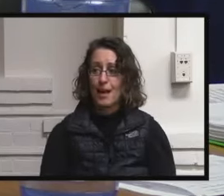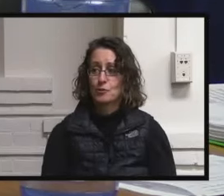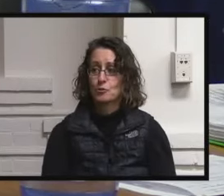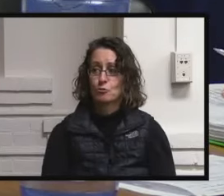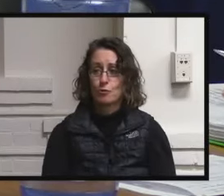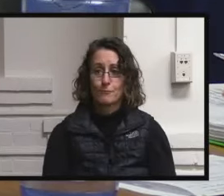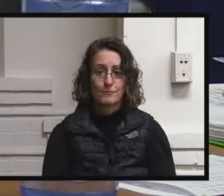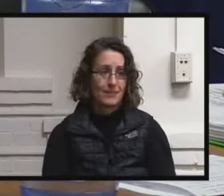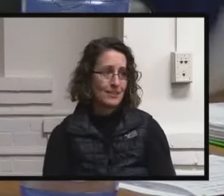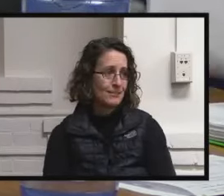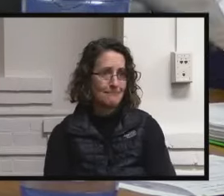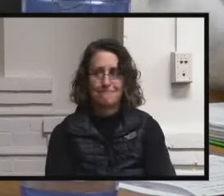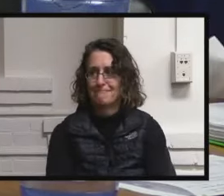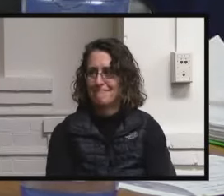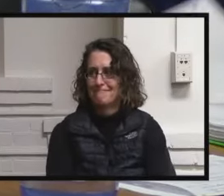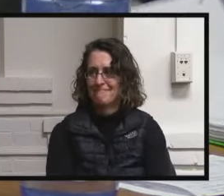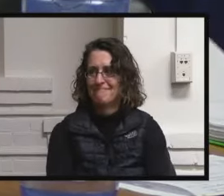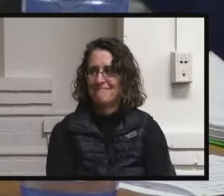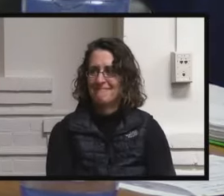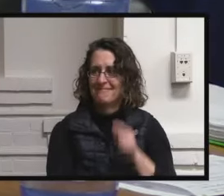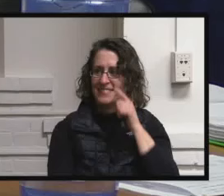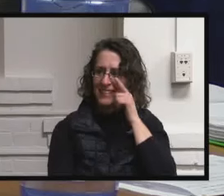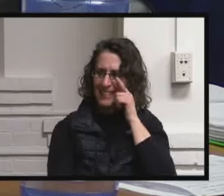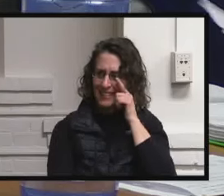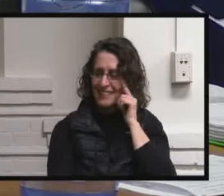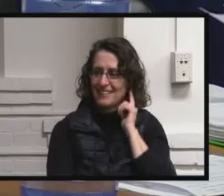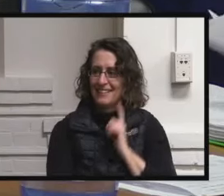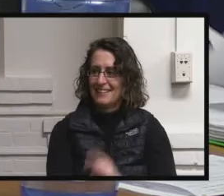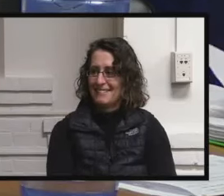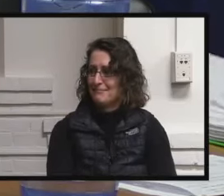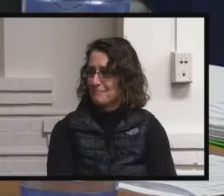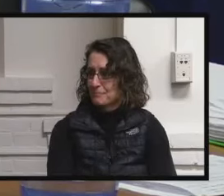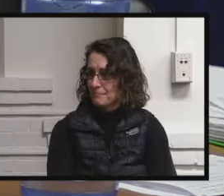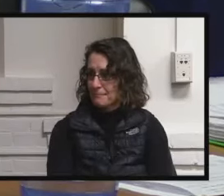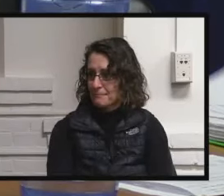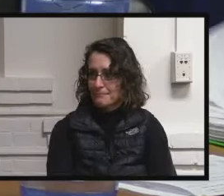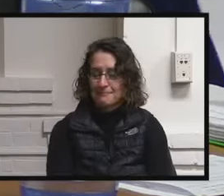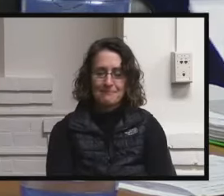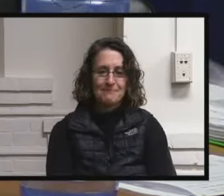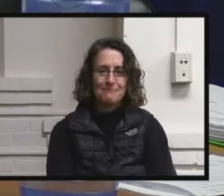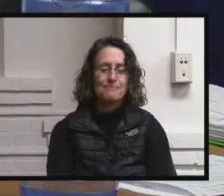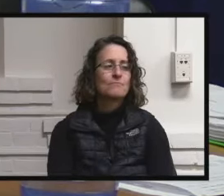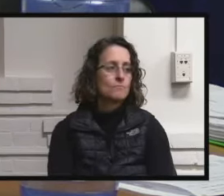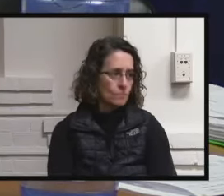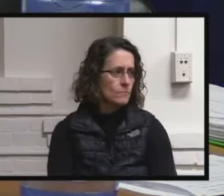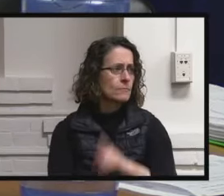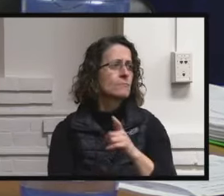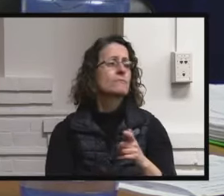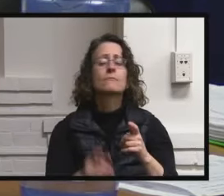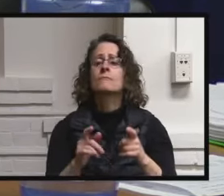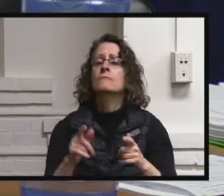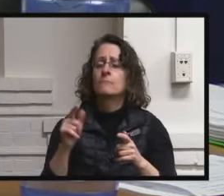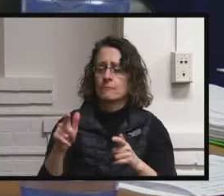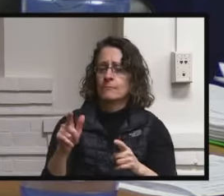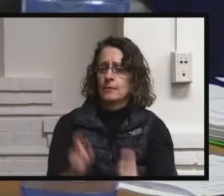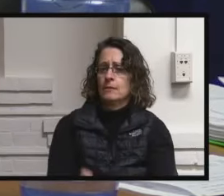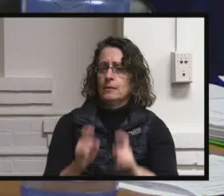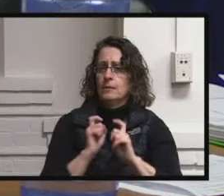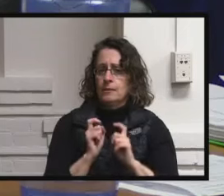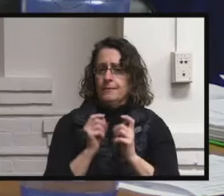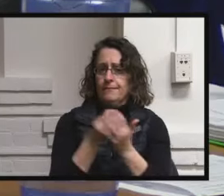the approval of the application. We have been granted the funds, and it will provide an